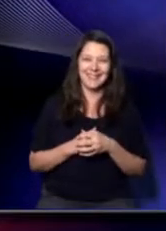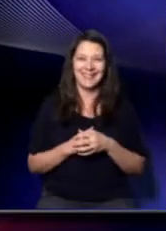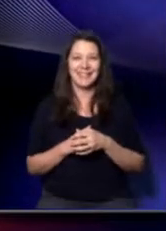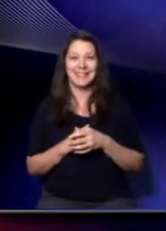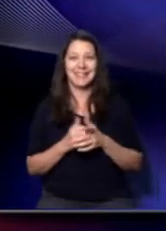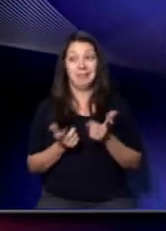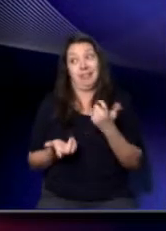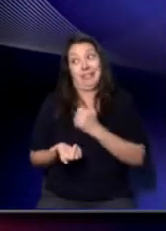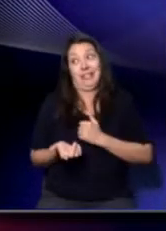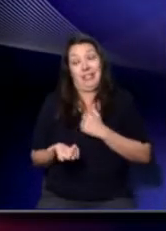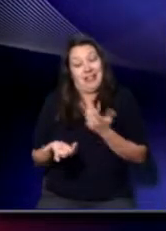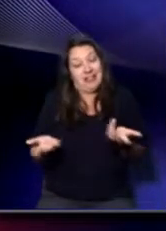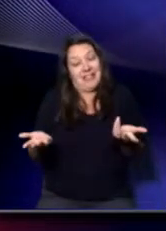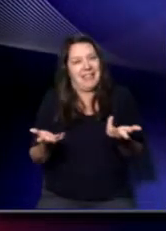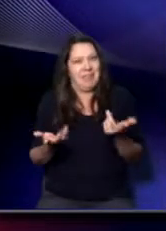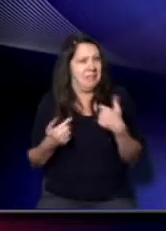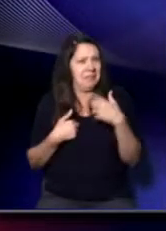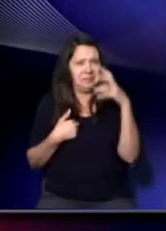Sorry. I think I'm missing something.